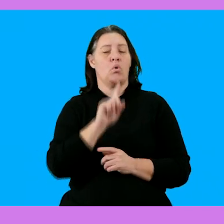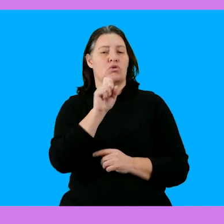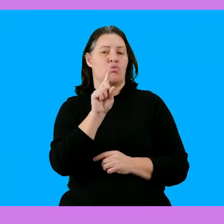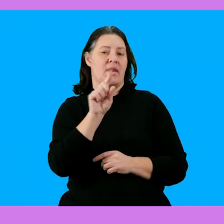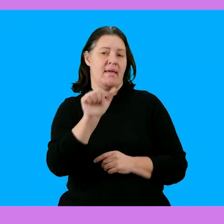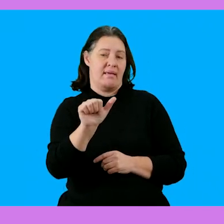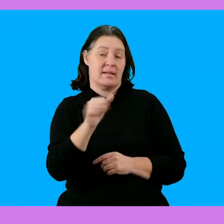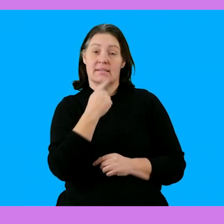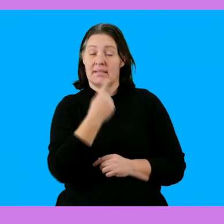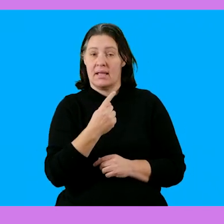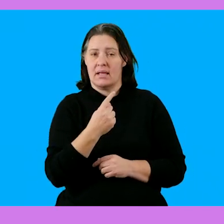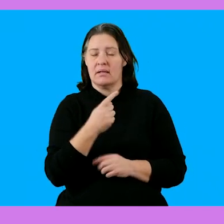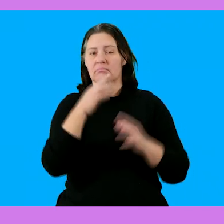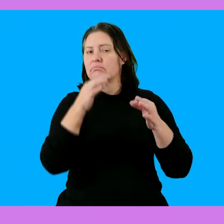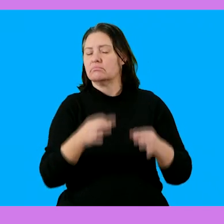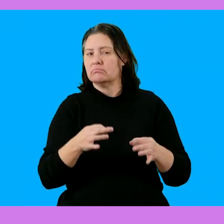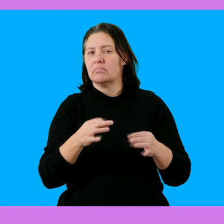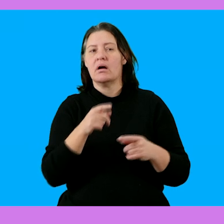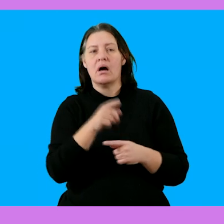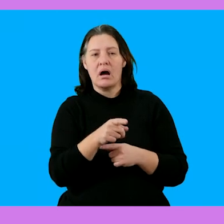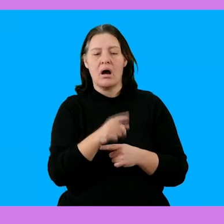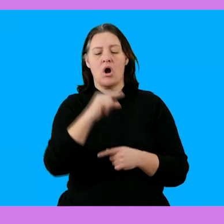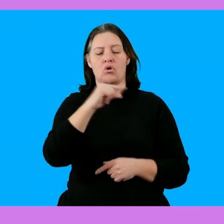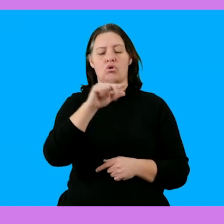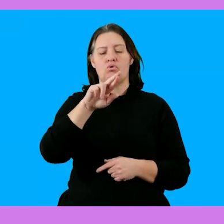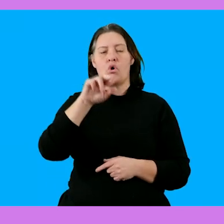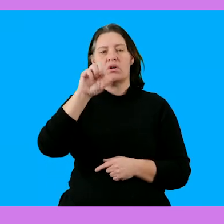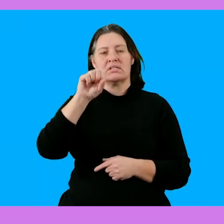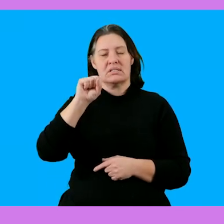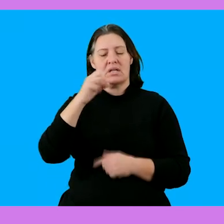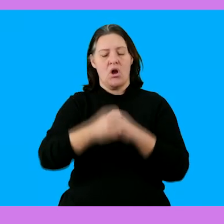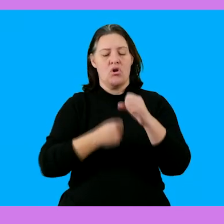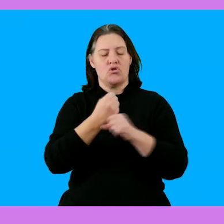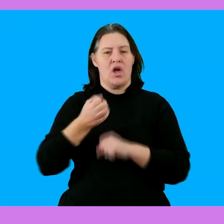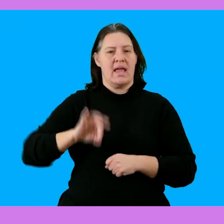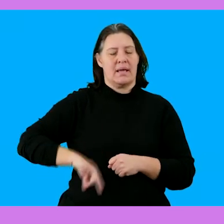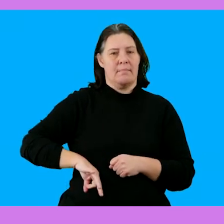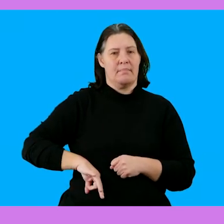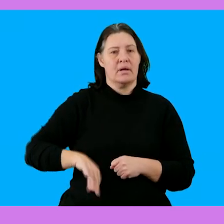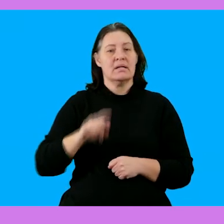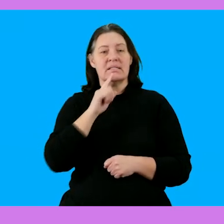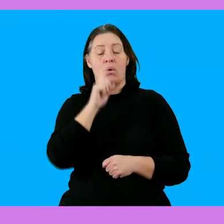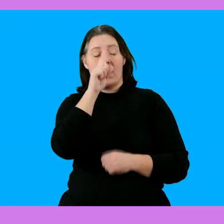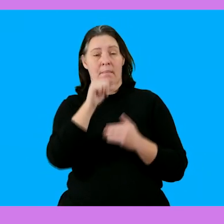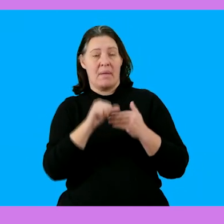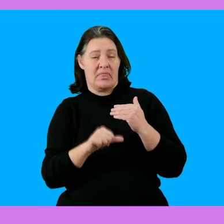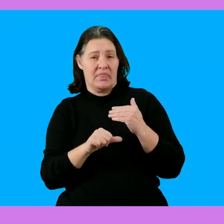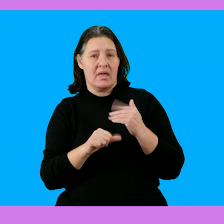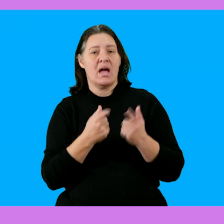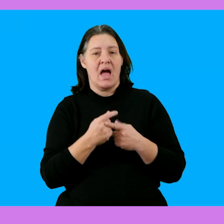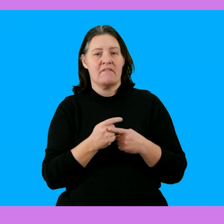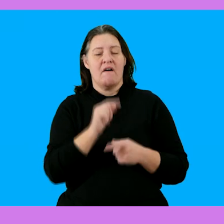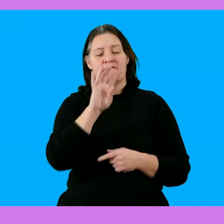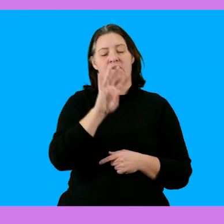So question 1A, it says determine Nosipho's gross annual income, and a note was given here that 1